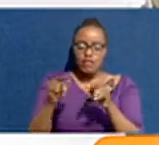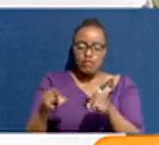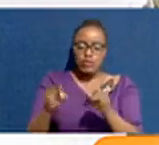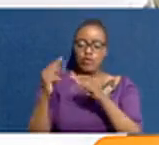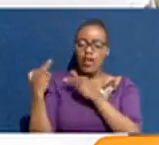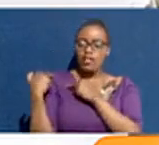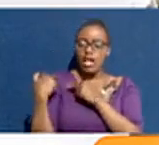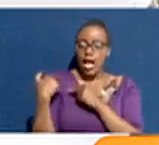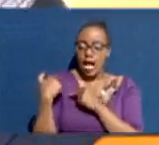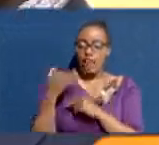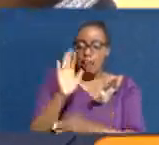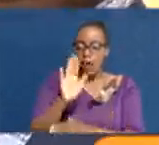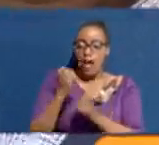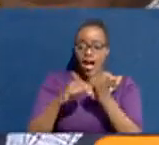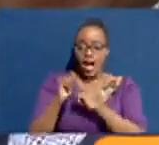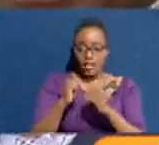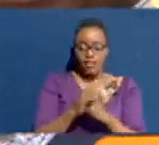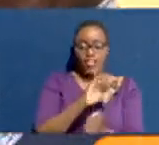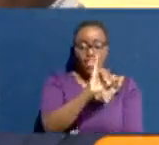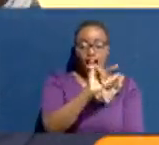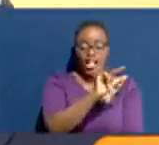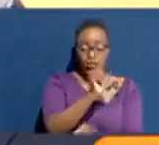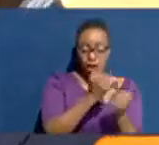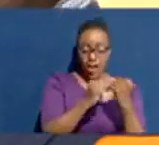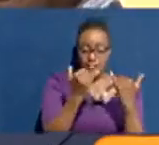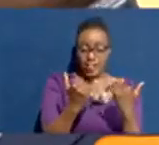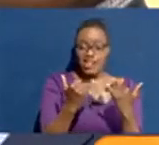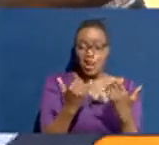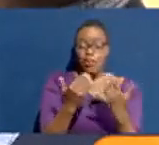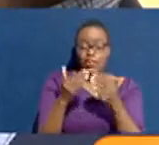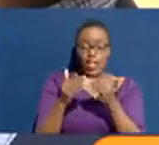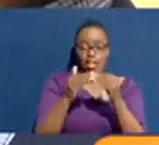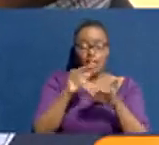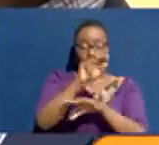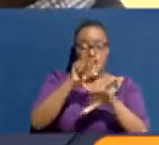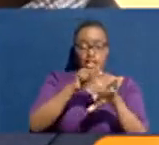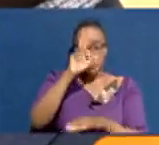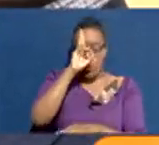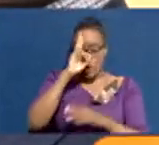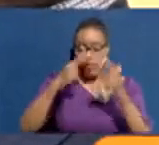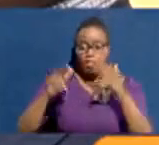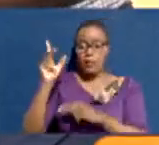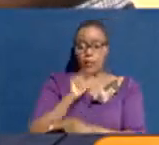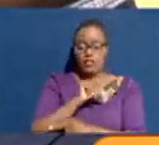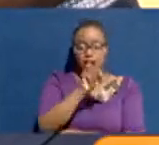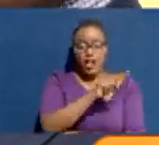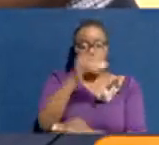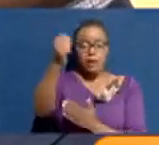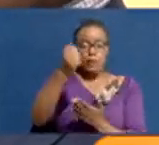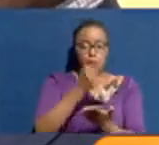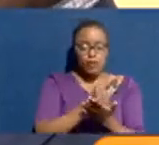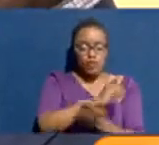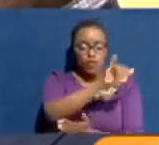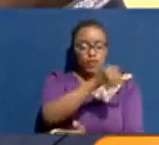accountable for their actions. Gabo earlier reviewed changes he made in the leadership of the National Police Service by cancelling the appointment of